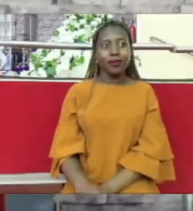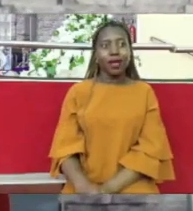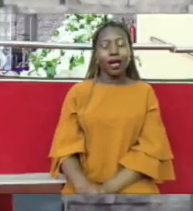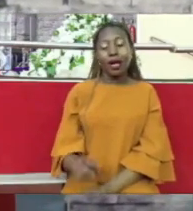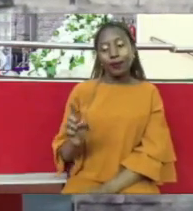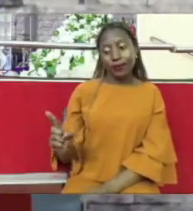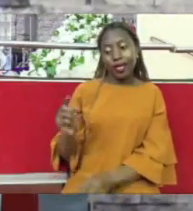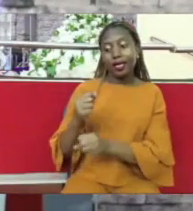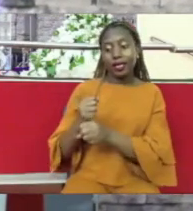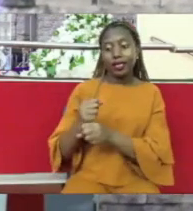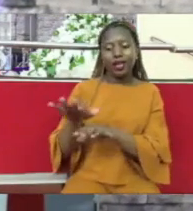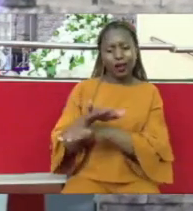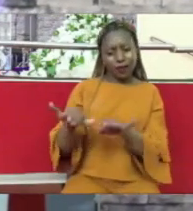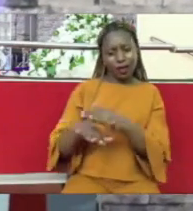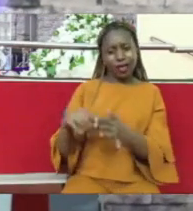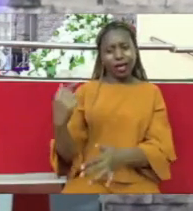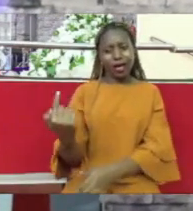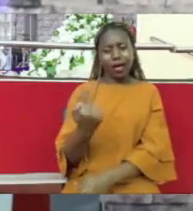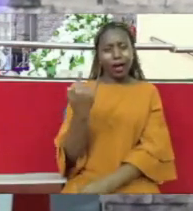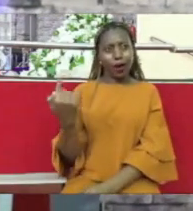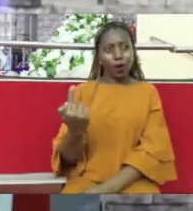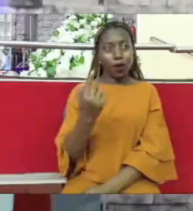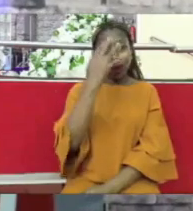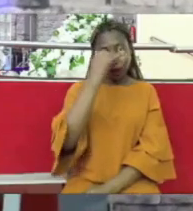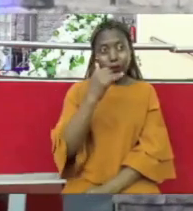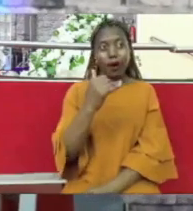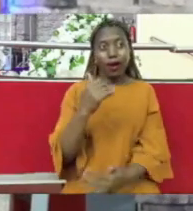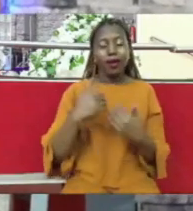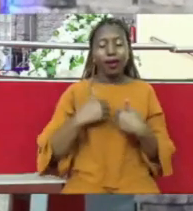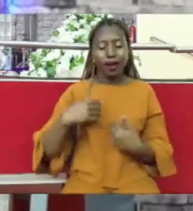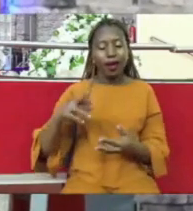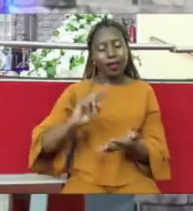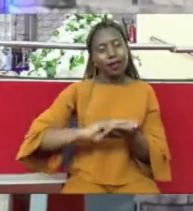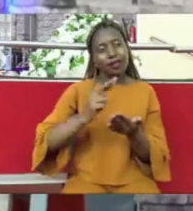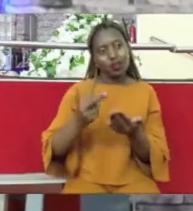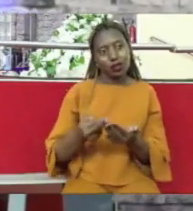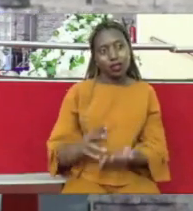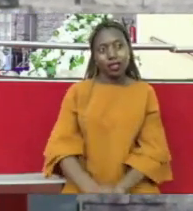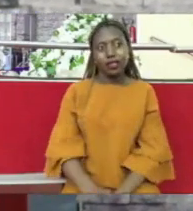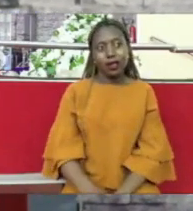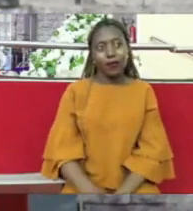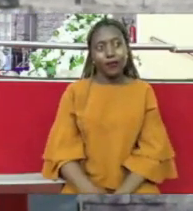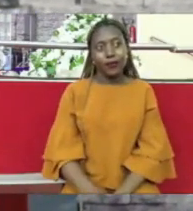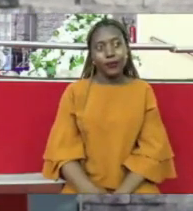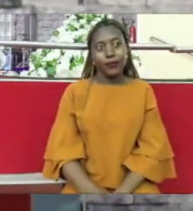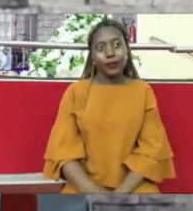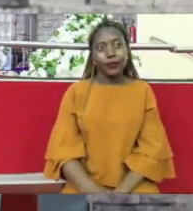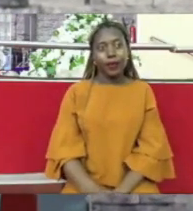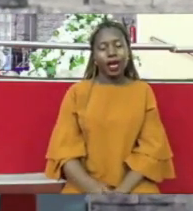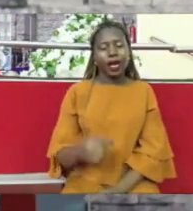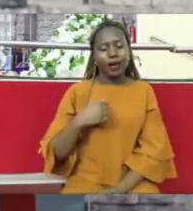single-handedly. Alimzika yeye mwenyewe peke yake. Because he had the resources. Kwa sababu alikuwa na rasilimali. And I started